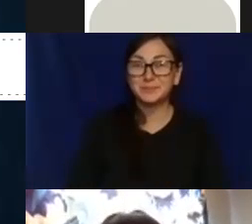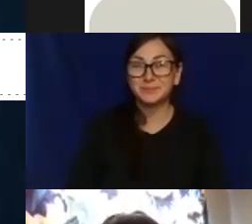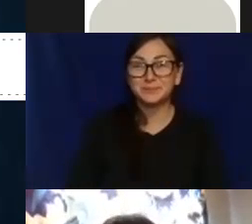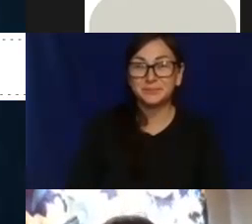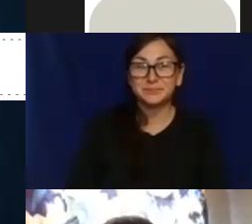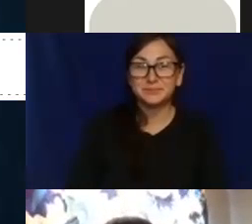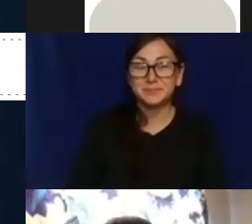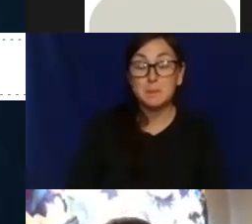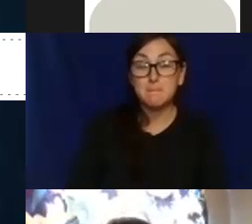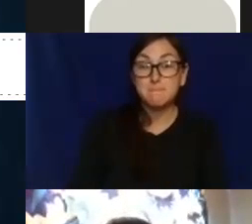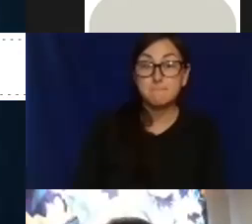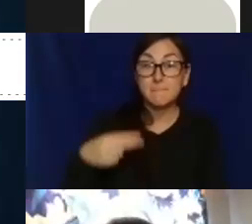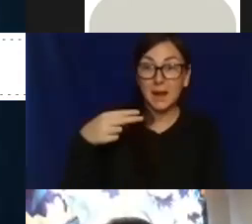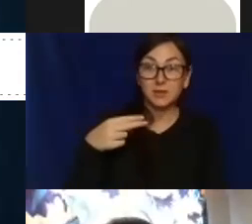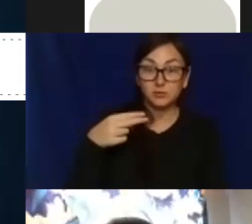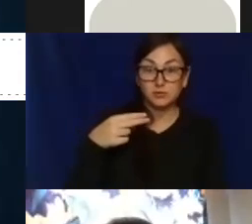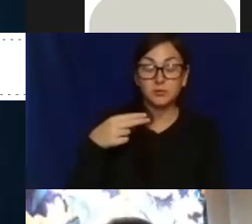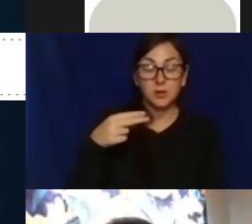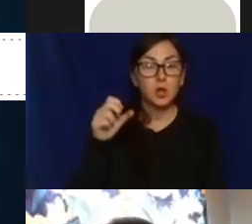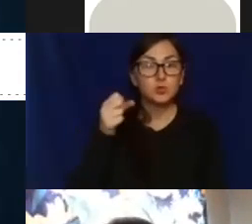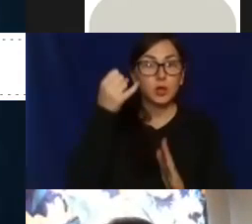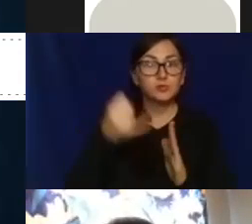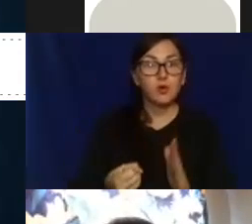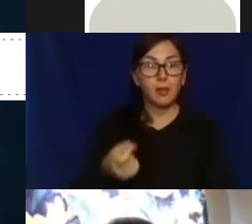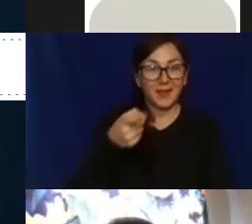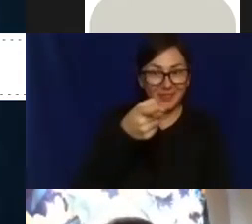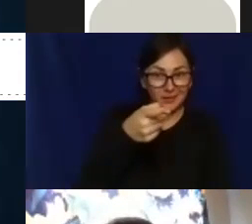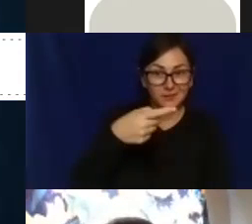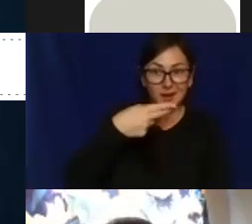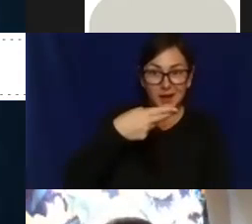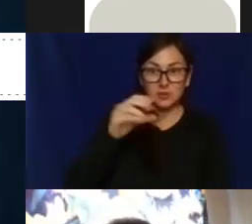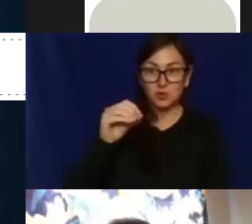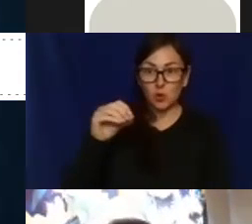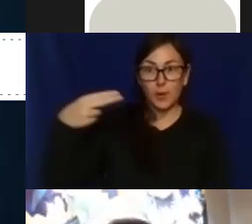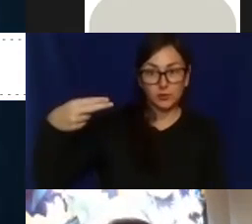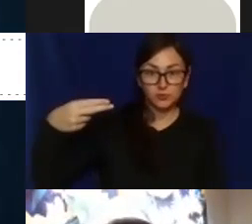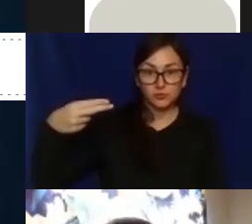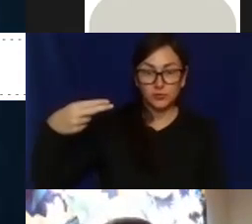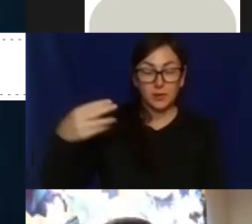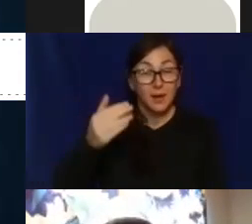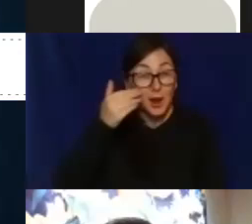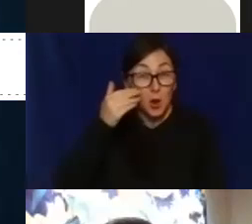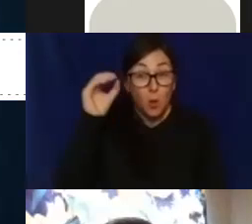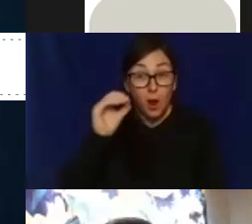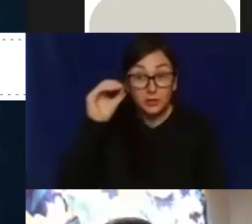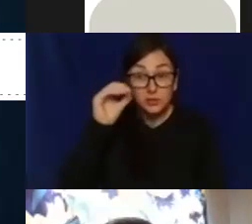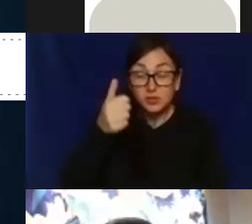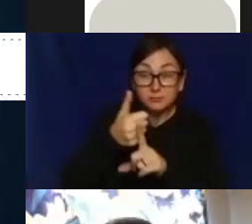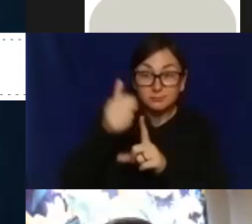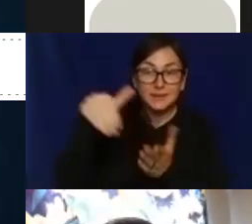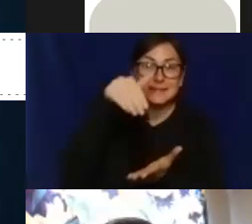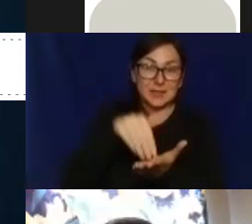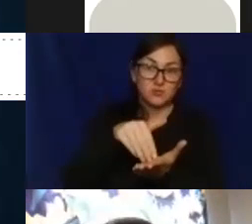draw that structure because I know that oxygen is the central atom. Each line represents a